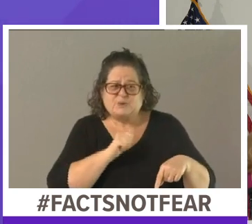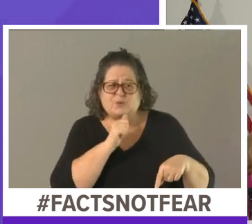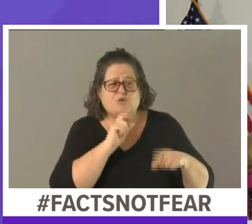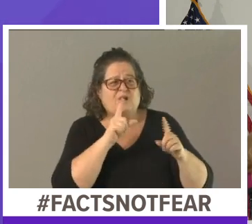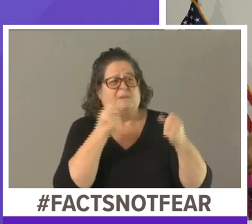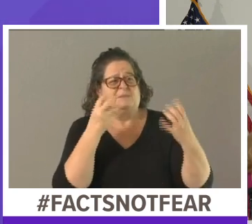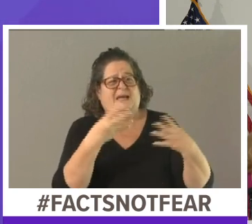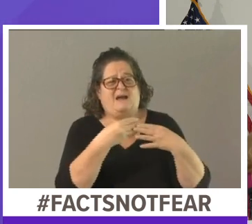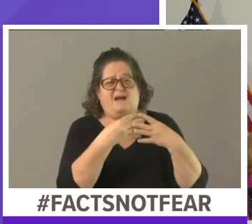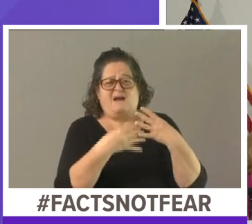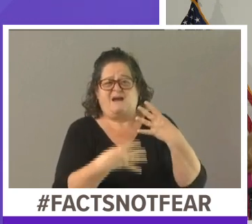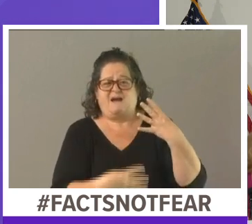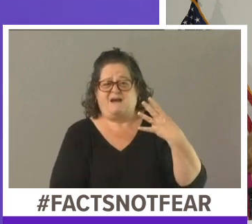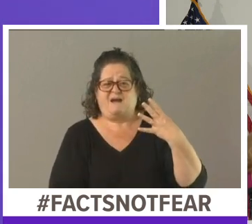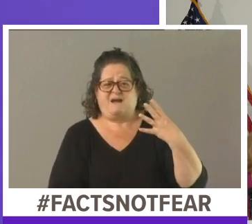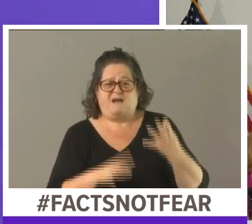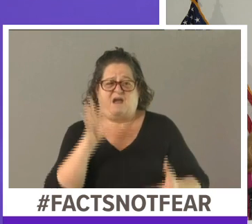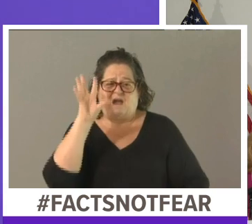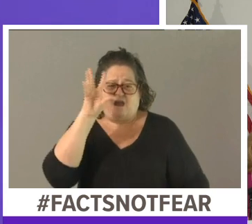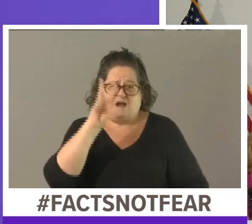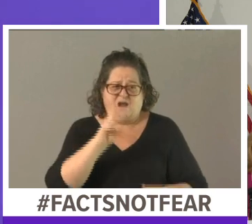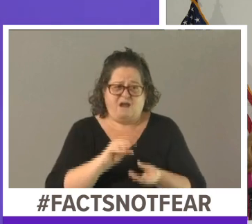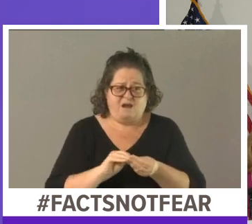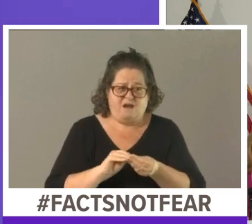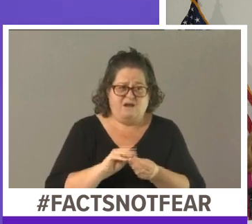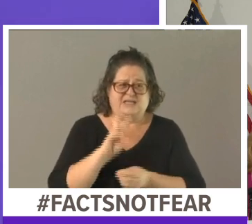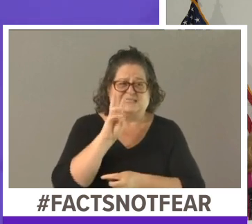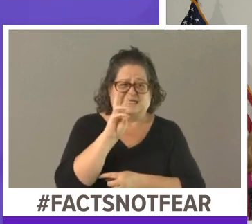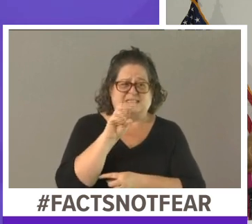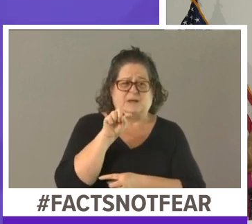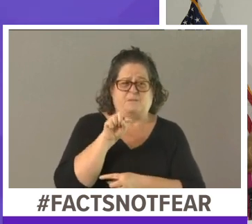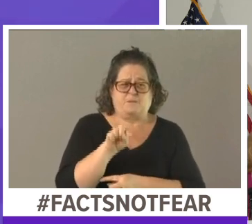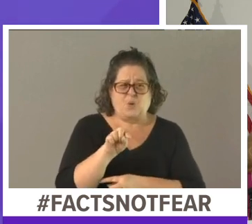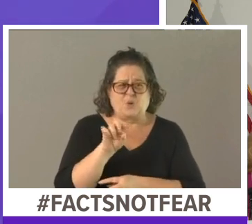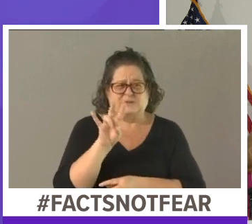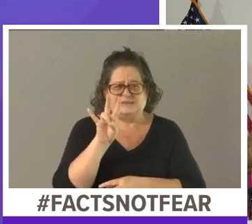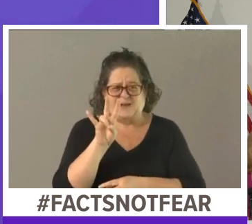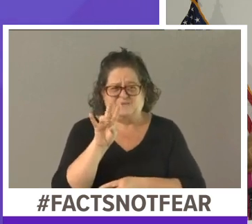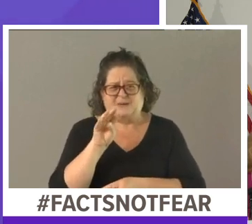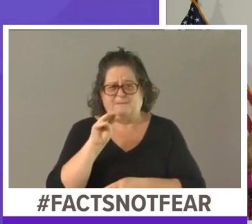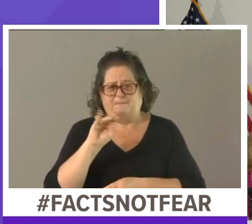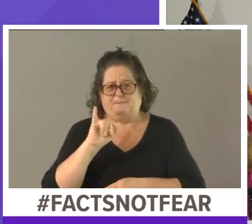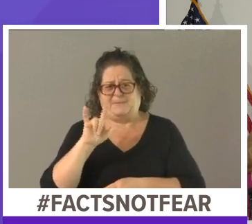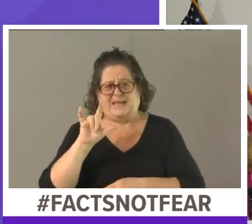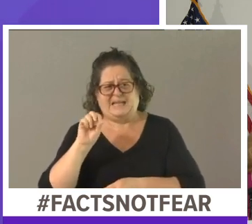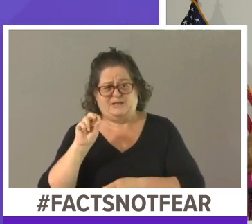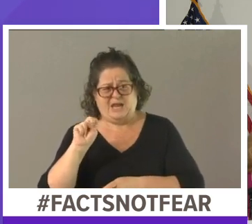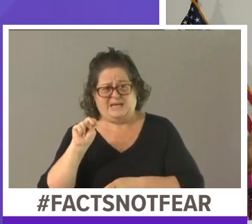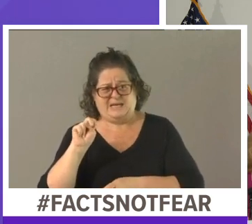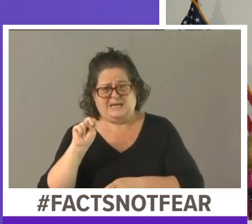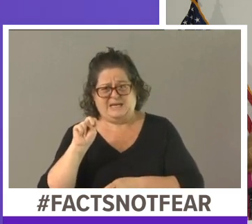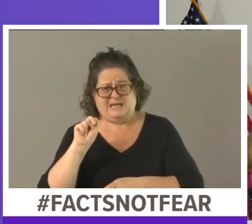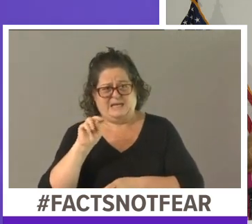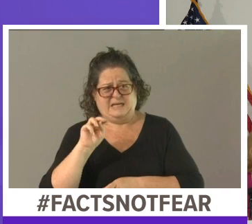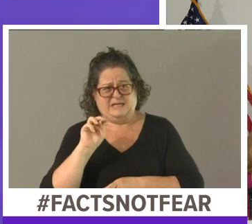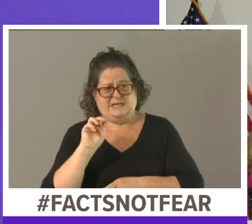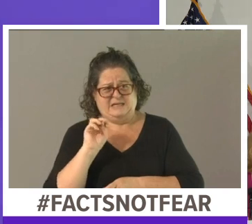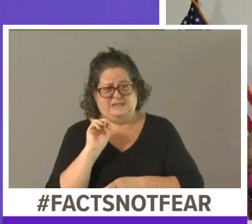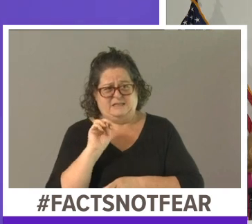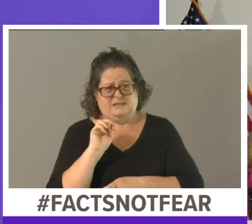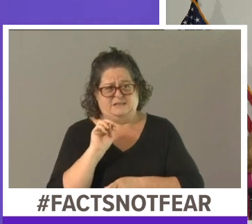over $6.7 billion that has gone out to the state of Arizona.